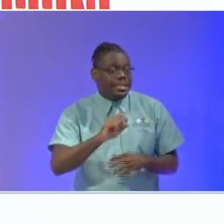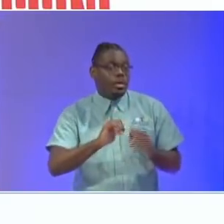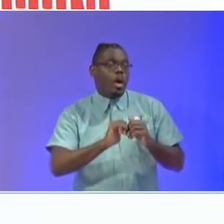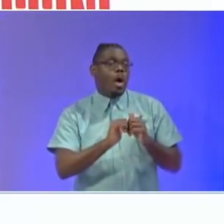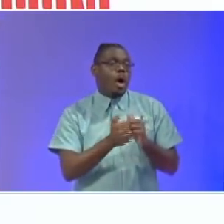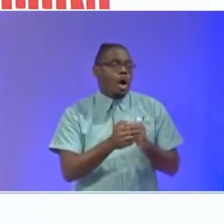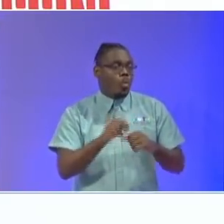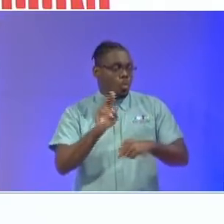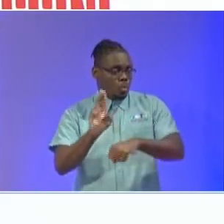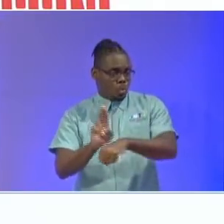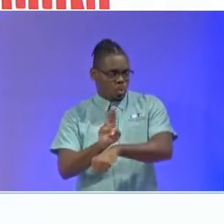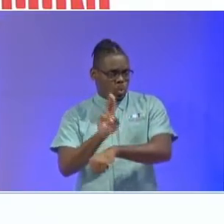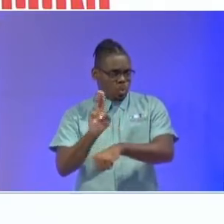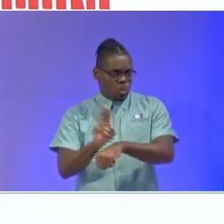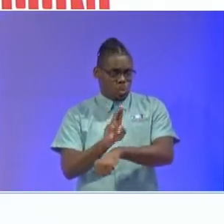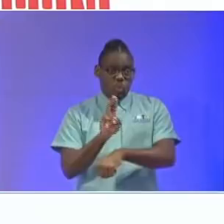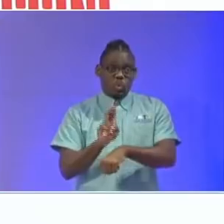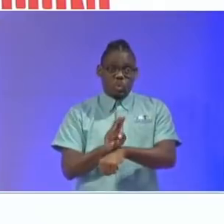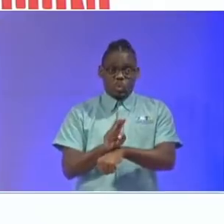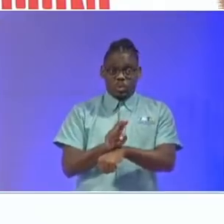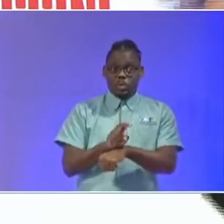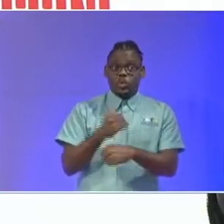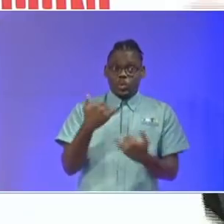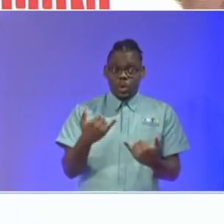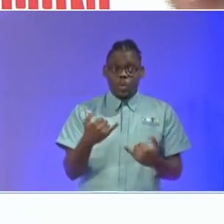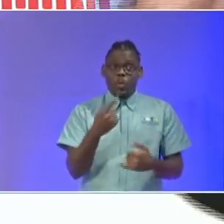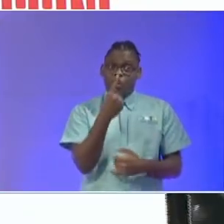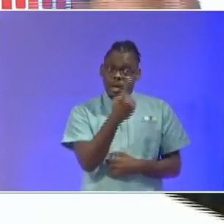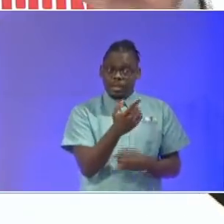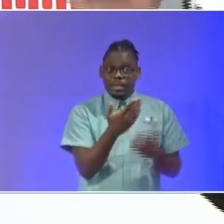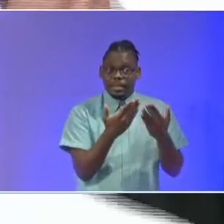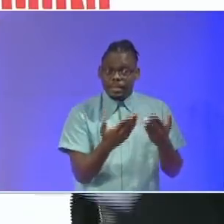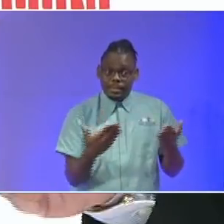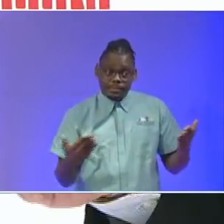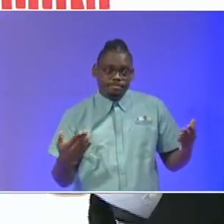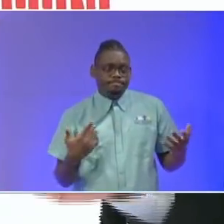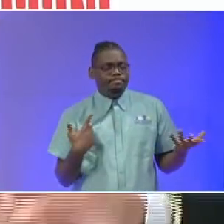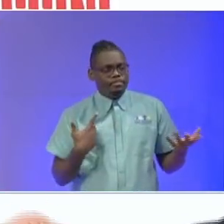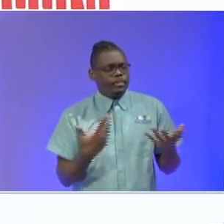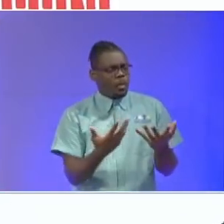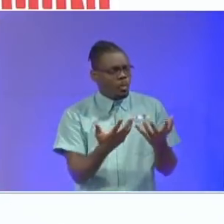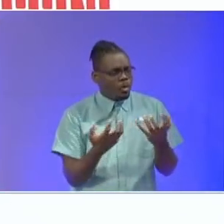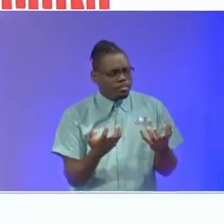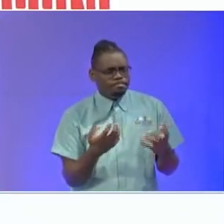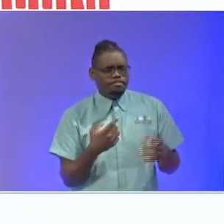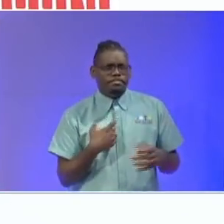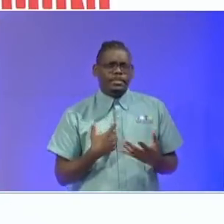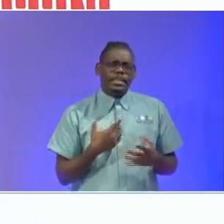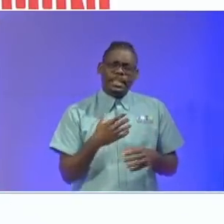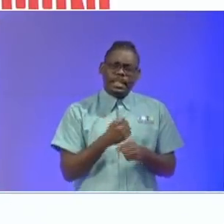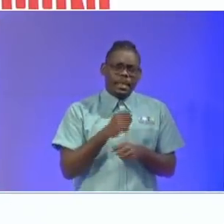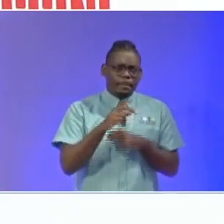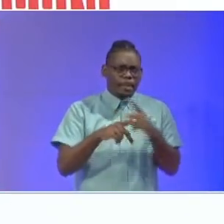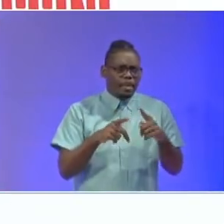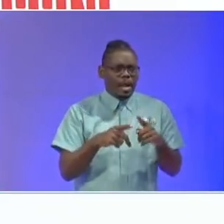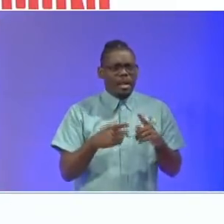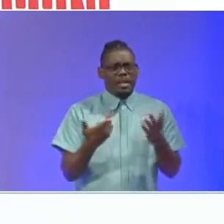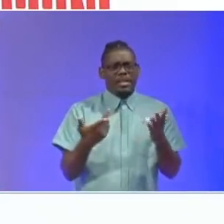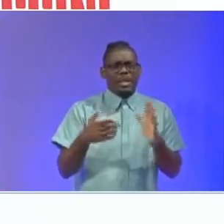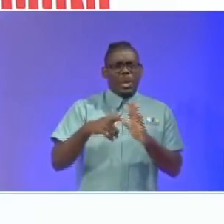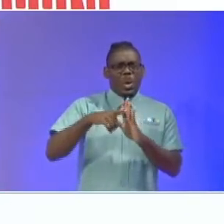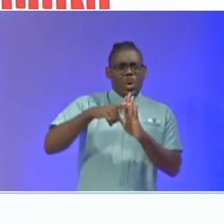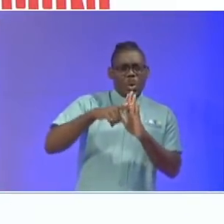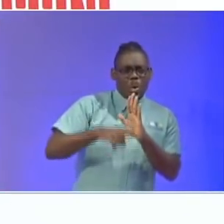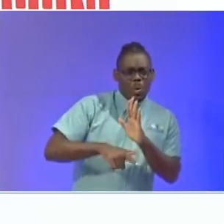implemented, to decrease the need for manual operation of oxygen tanks, and I was at point 14, as you know, just